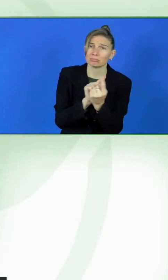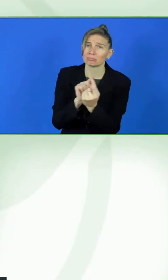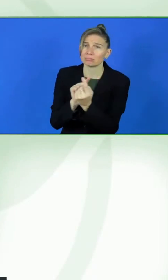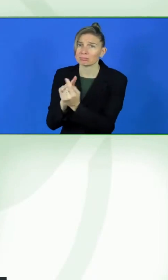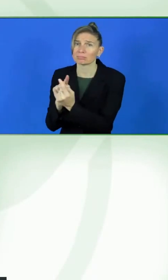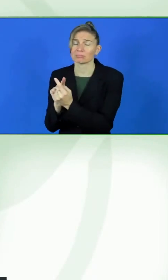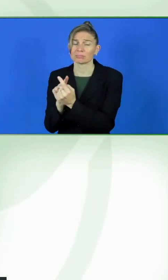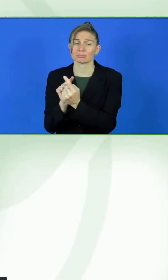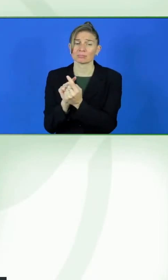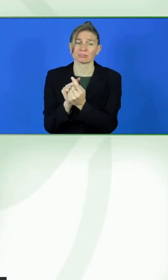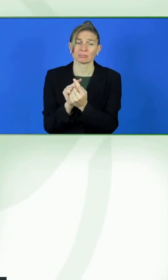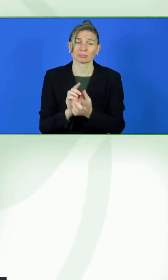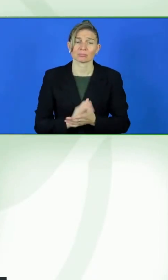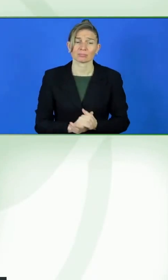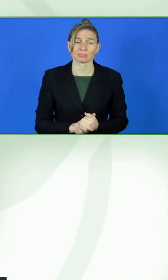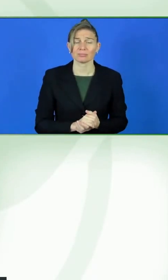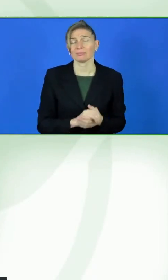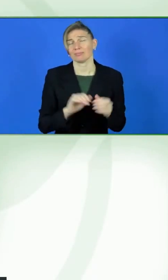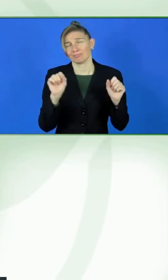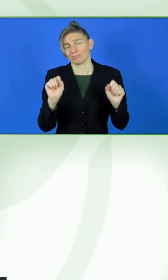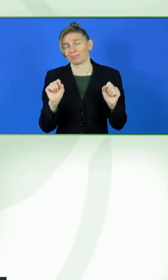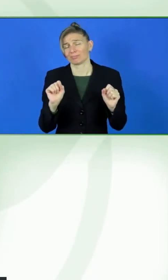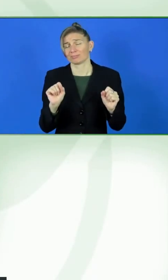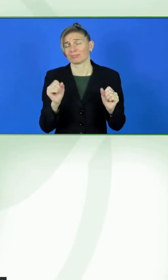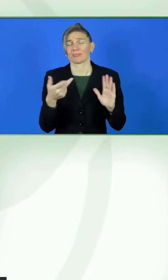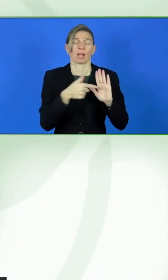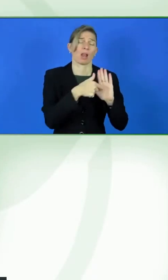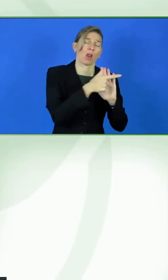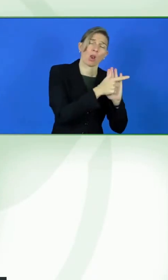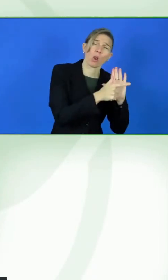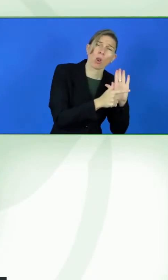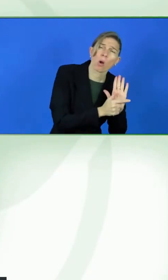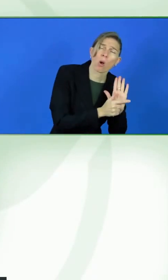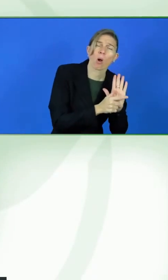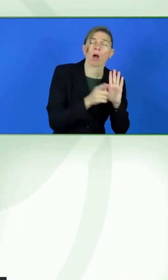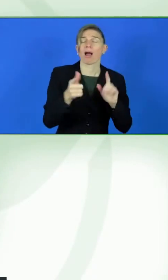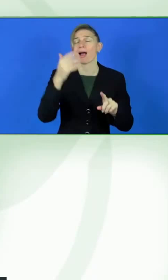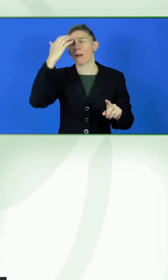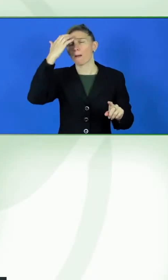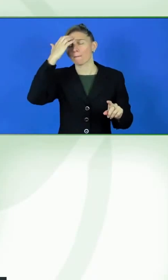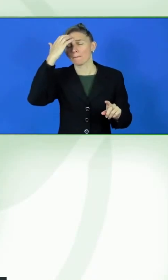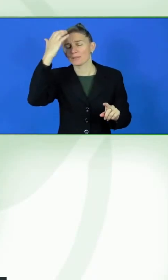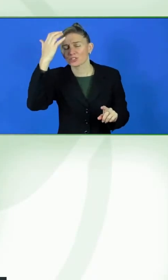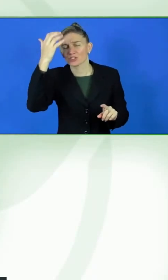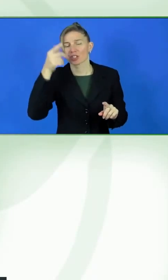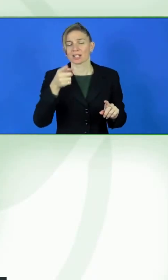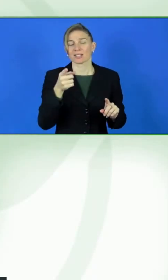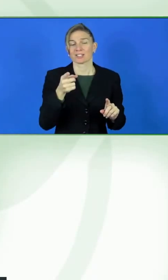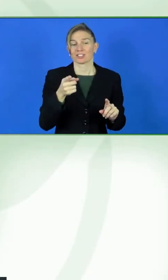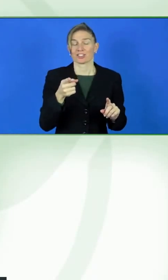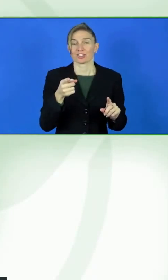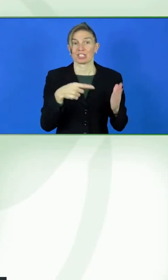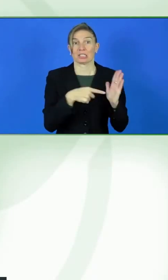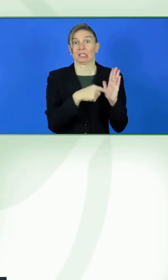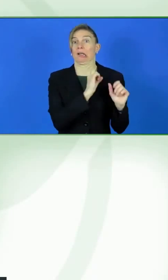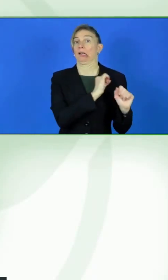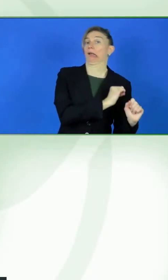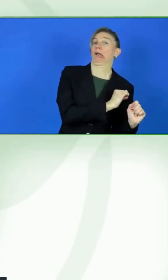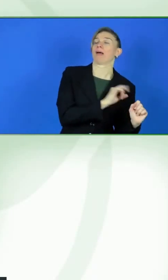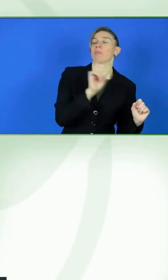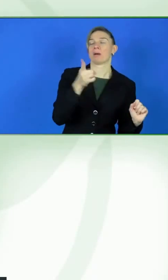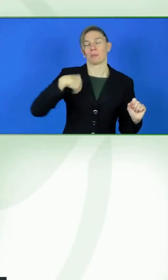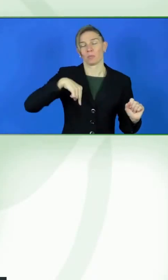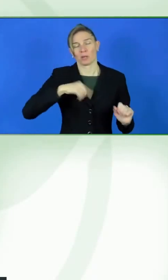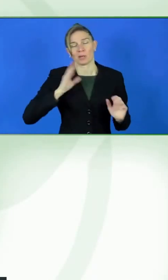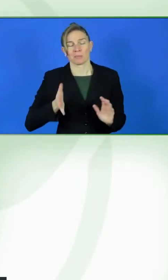organizations, because of course there are laws and administration, they have to do some things, but it's important for us to play